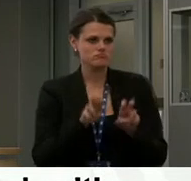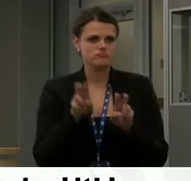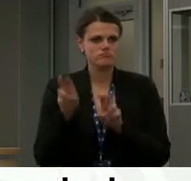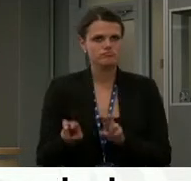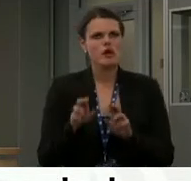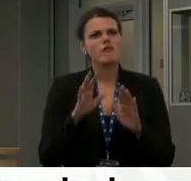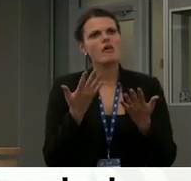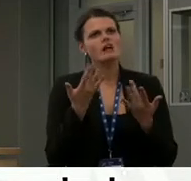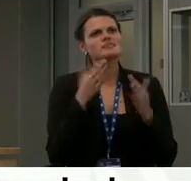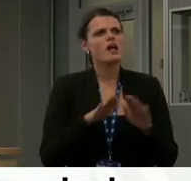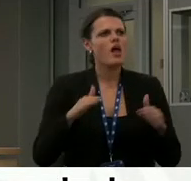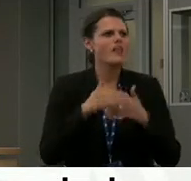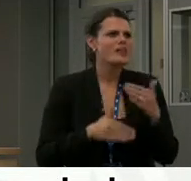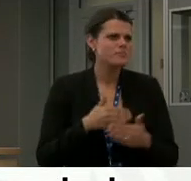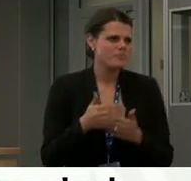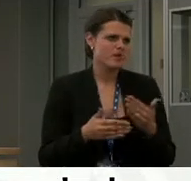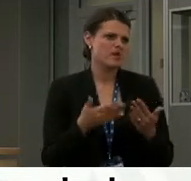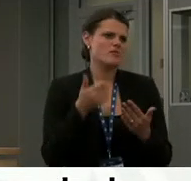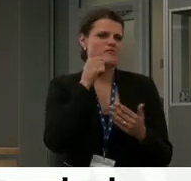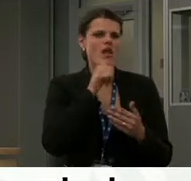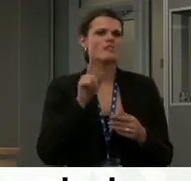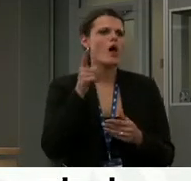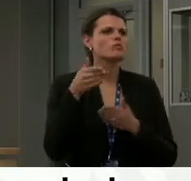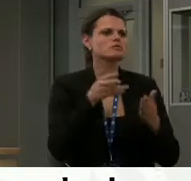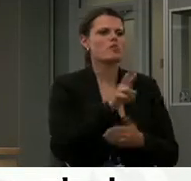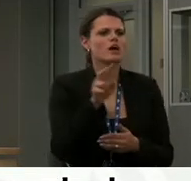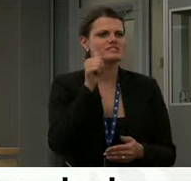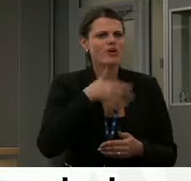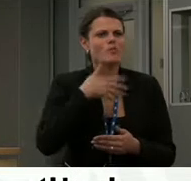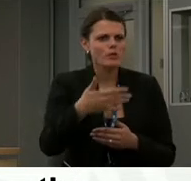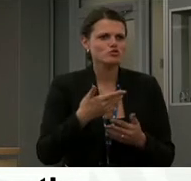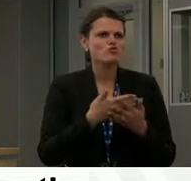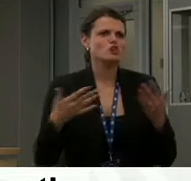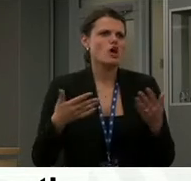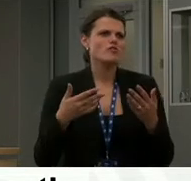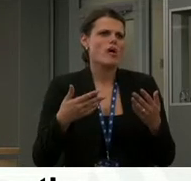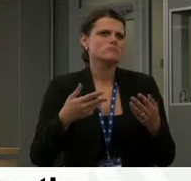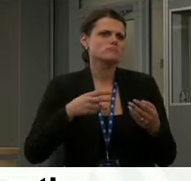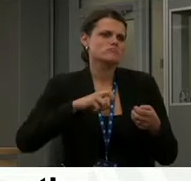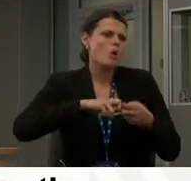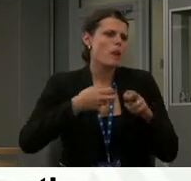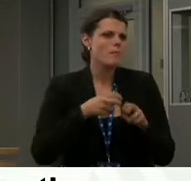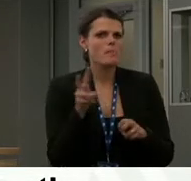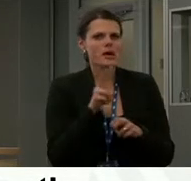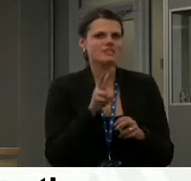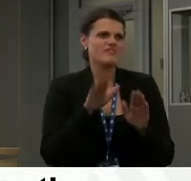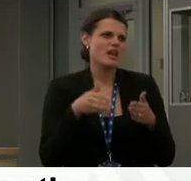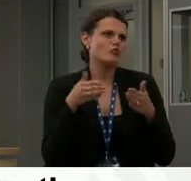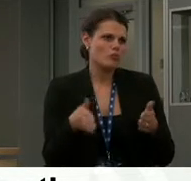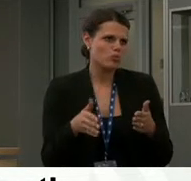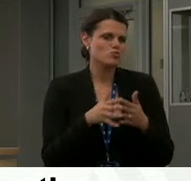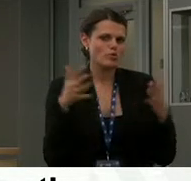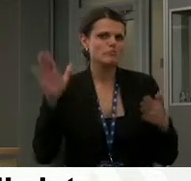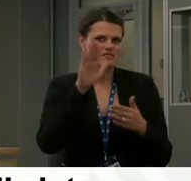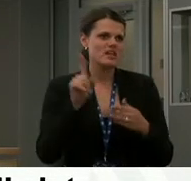of the process, about the lagging, the long road still ahead, the traps and pitfalls into which many member states have fallen.